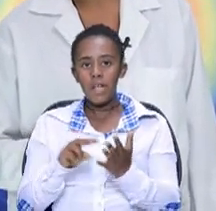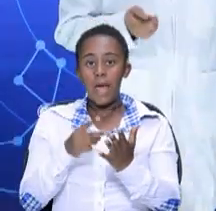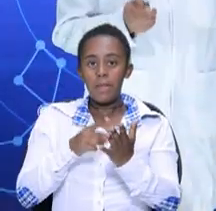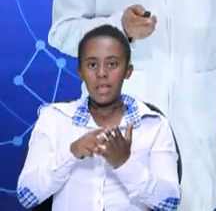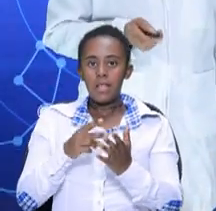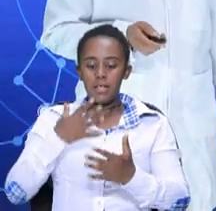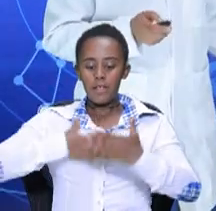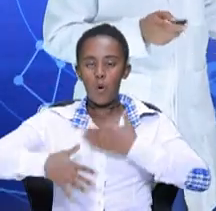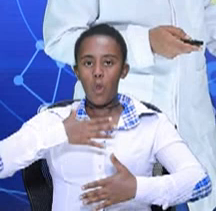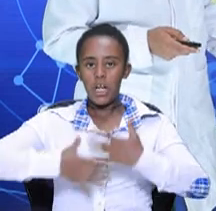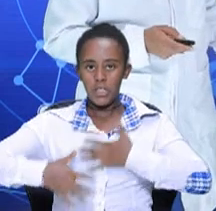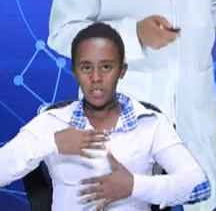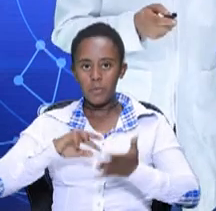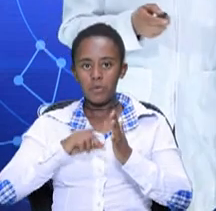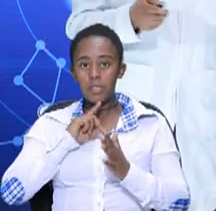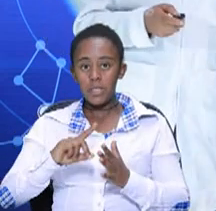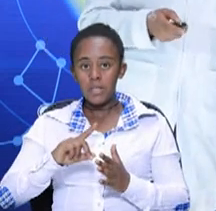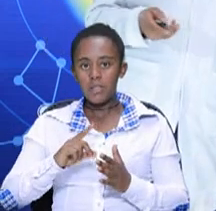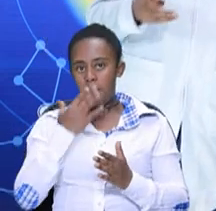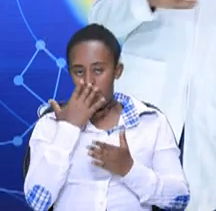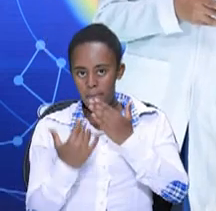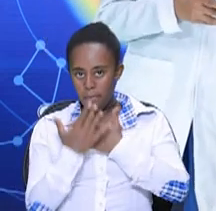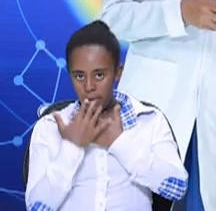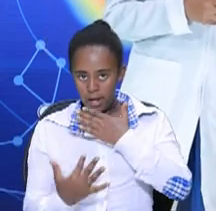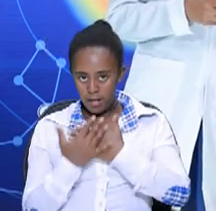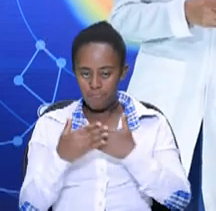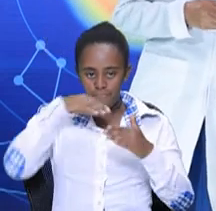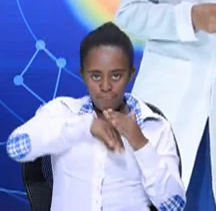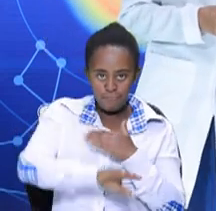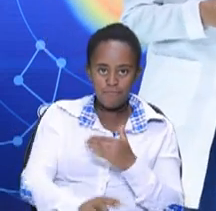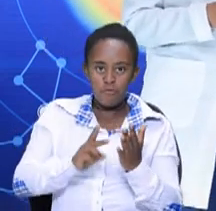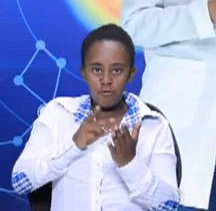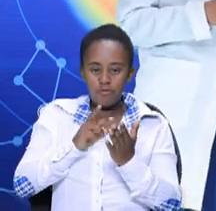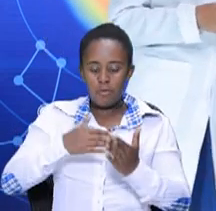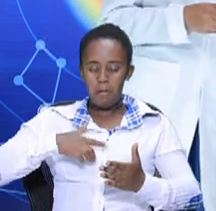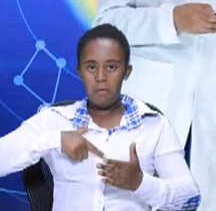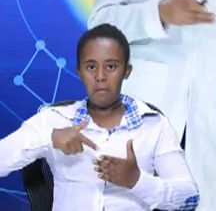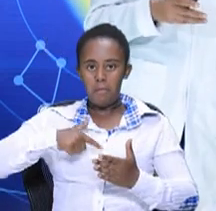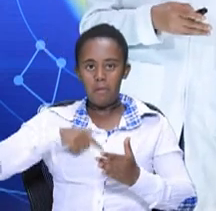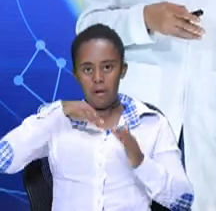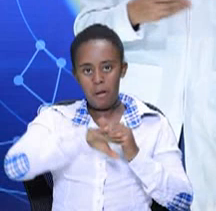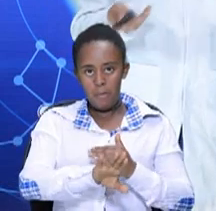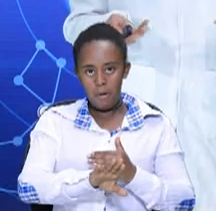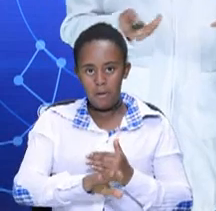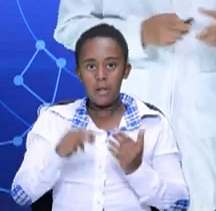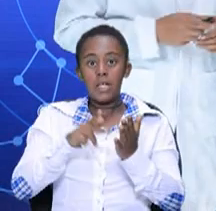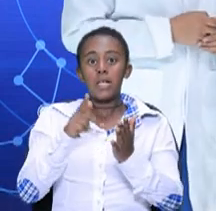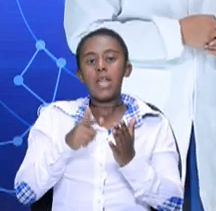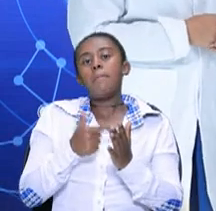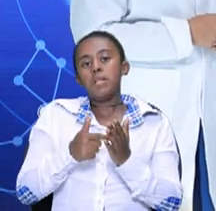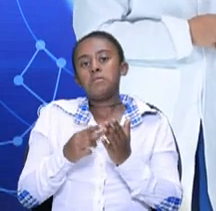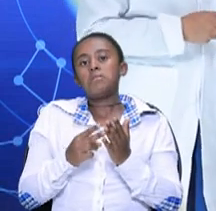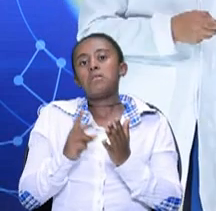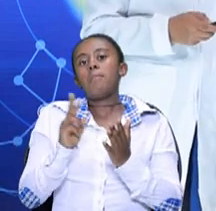circulation, which means blood will enter to the heart twice, and due to this the name double